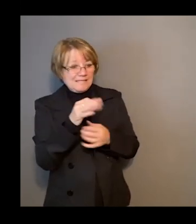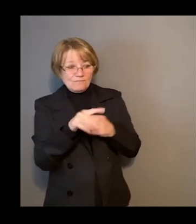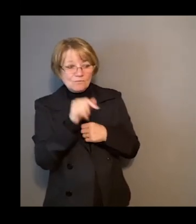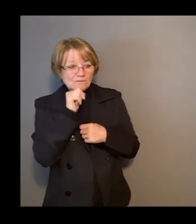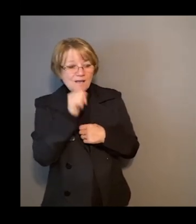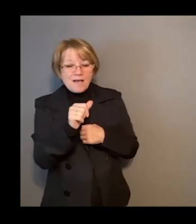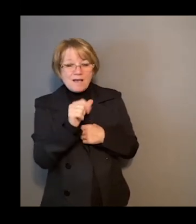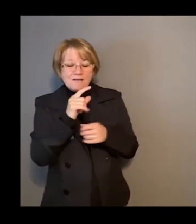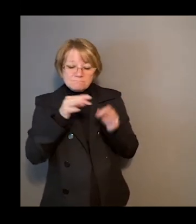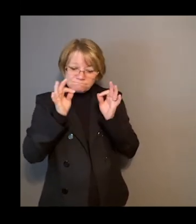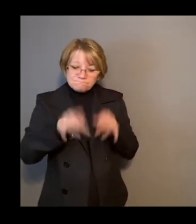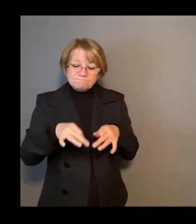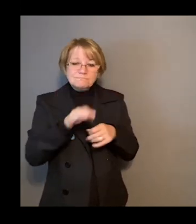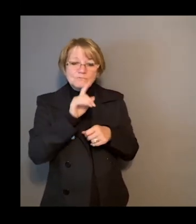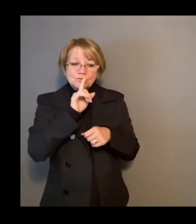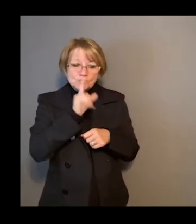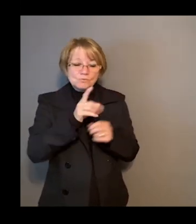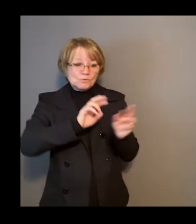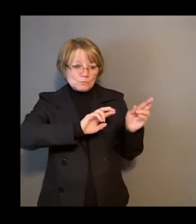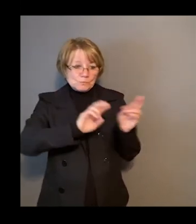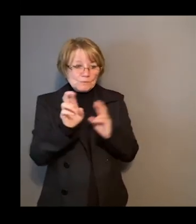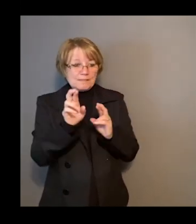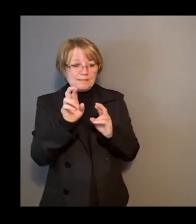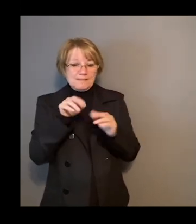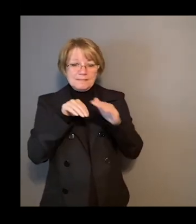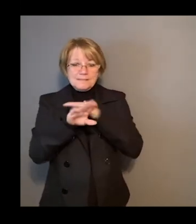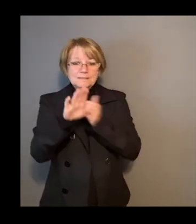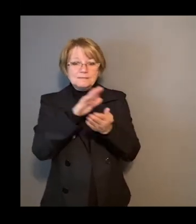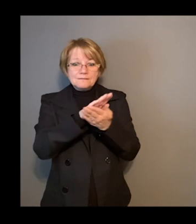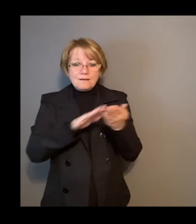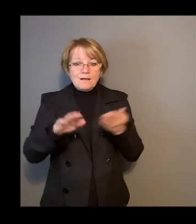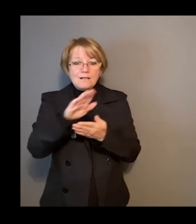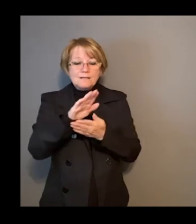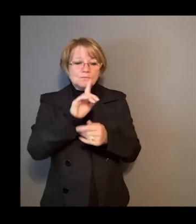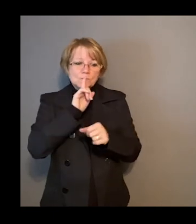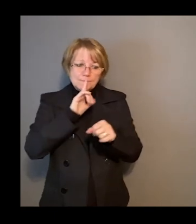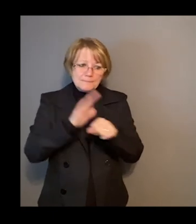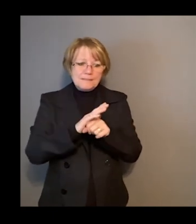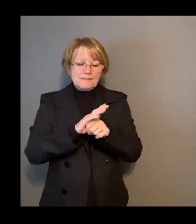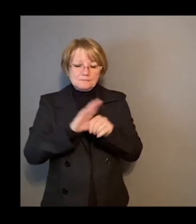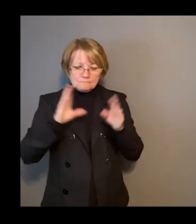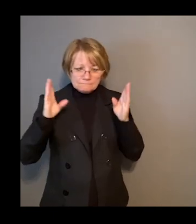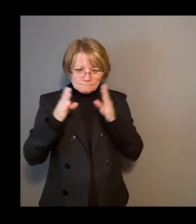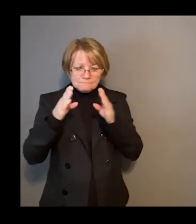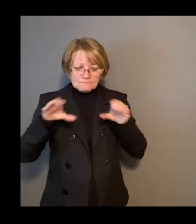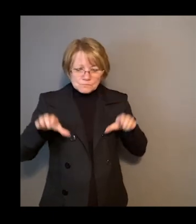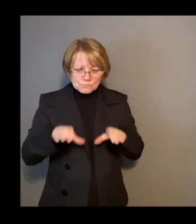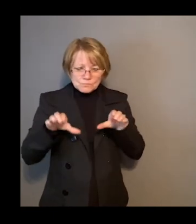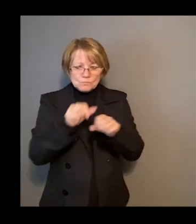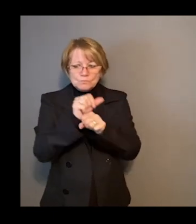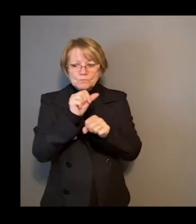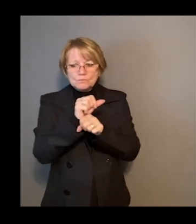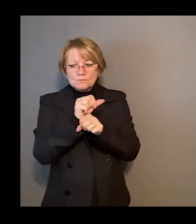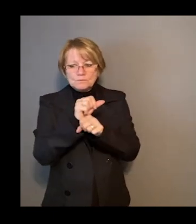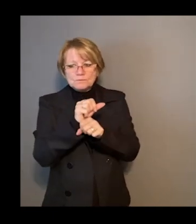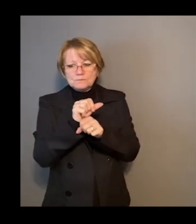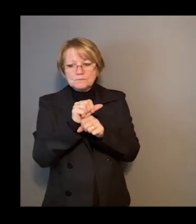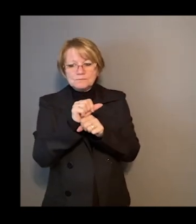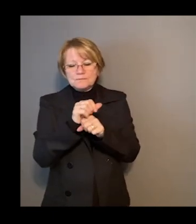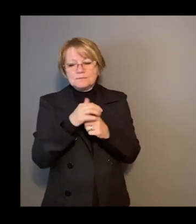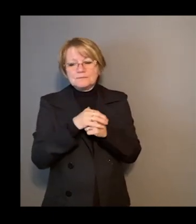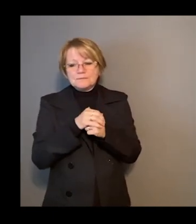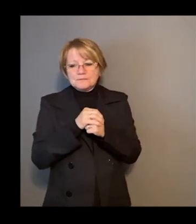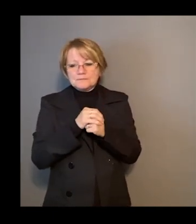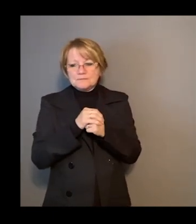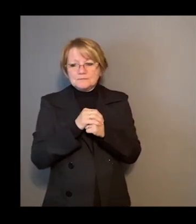ready and to commit yourself and go JUCO. That would be my biggest thing. Go to a community